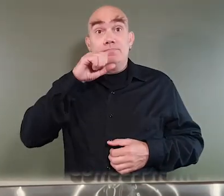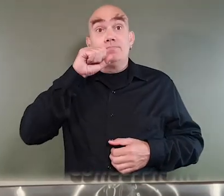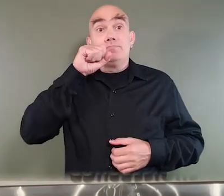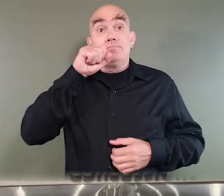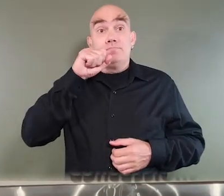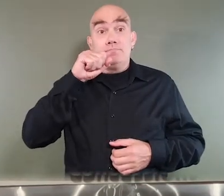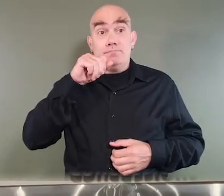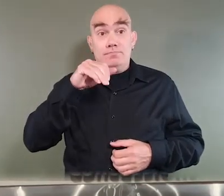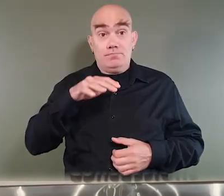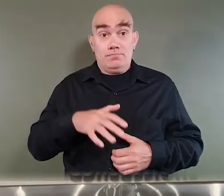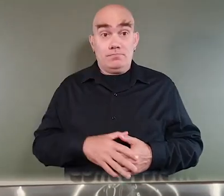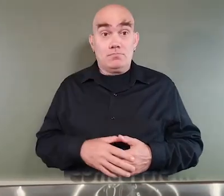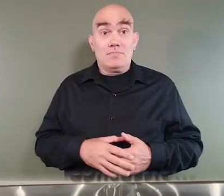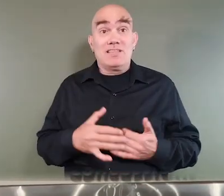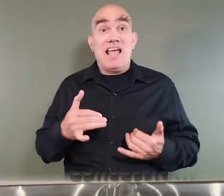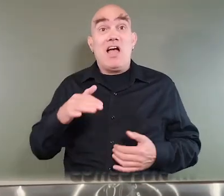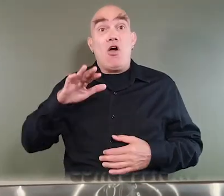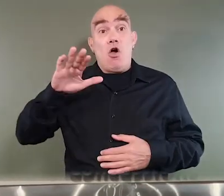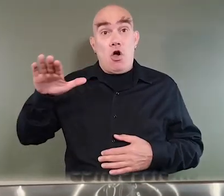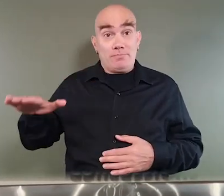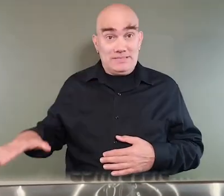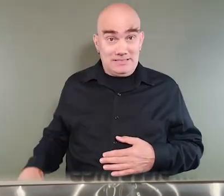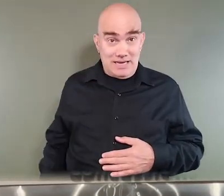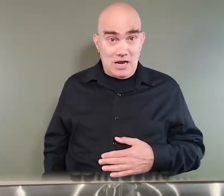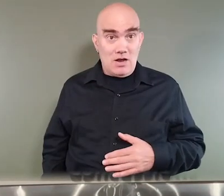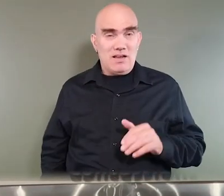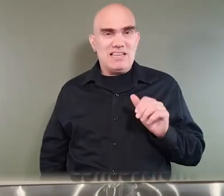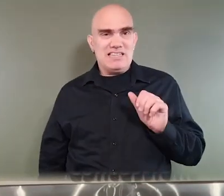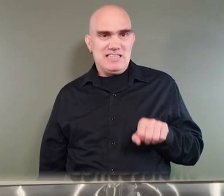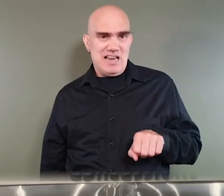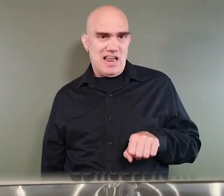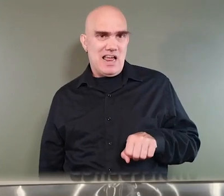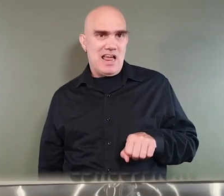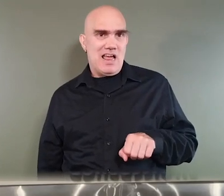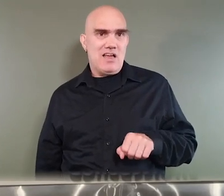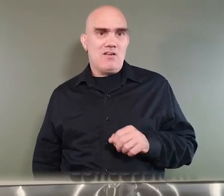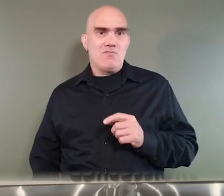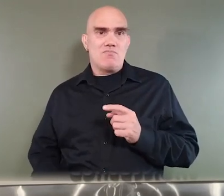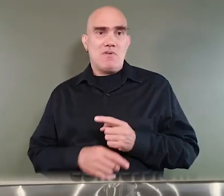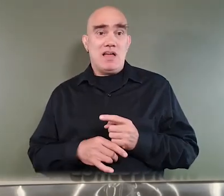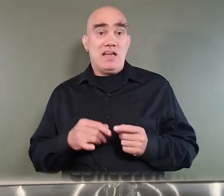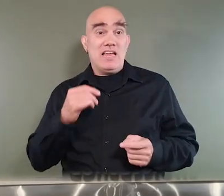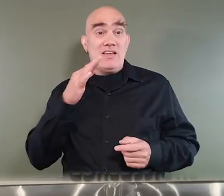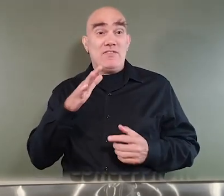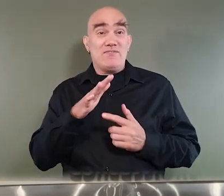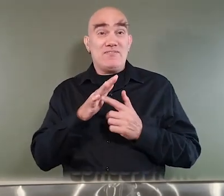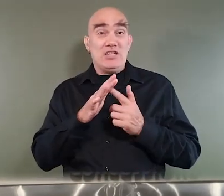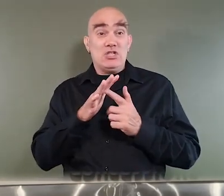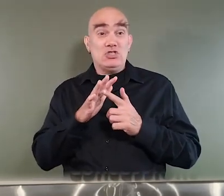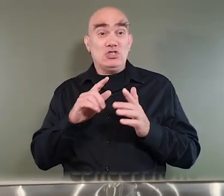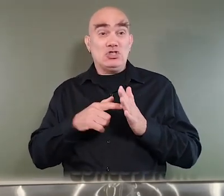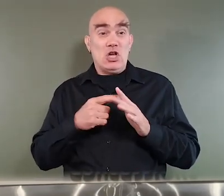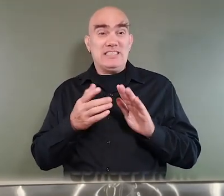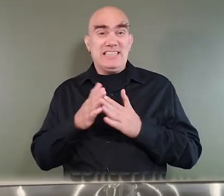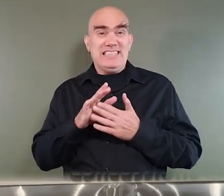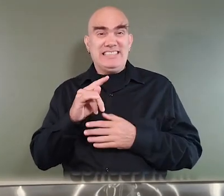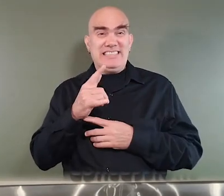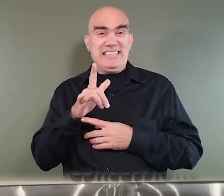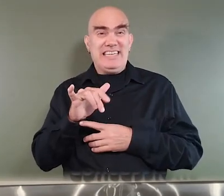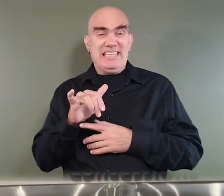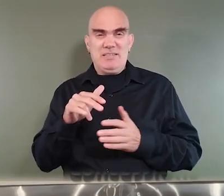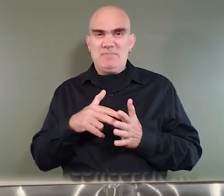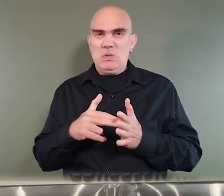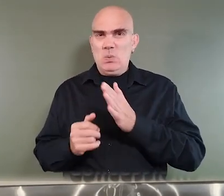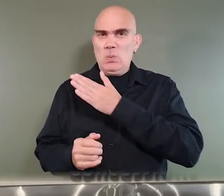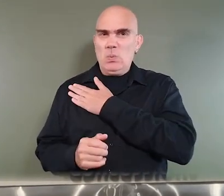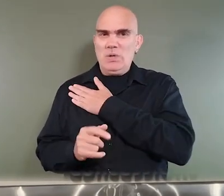Bring that arm down. Yeah. Right? If your fingers started to get tingly, it might be you have a tight fit in your shoulder. You just